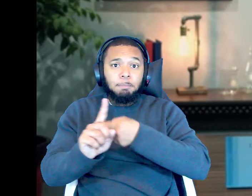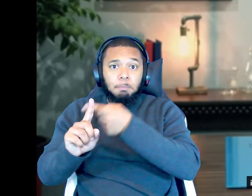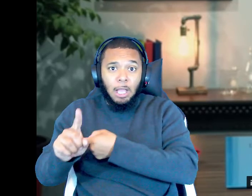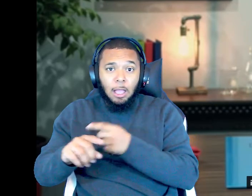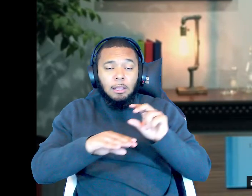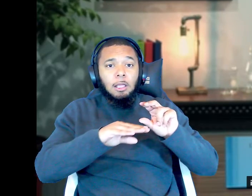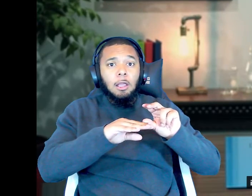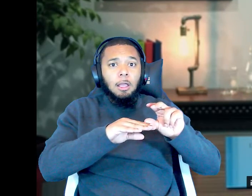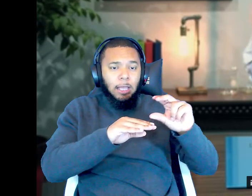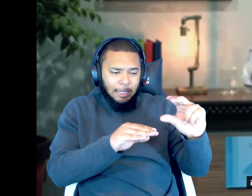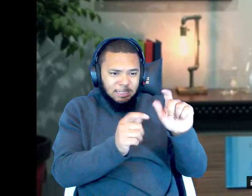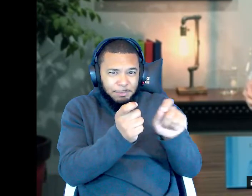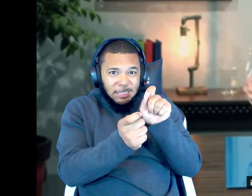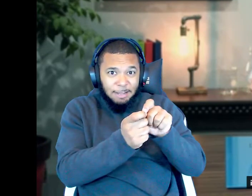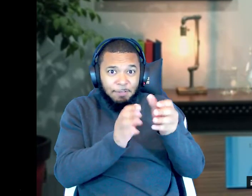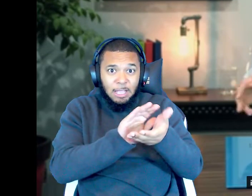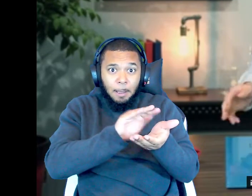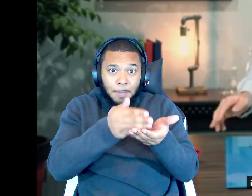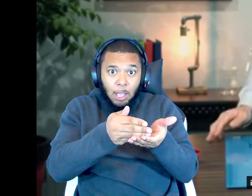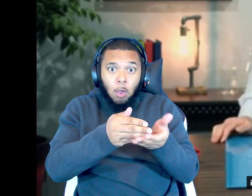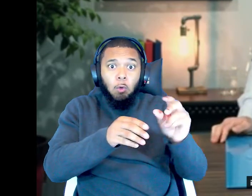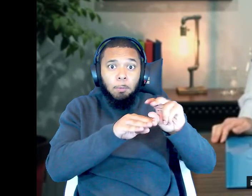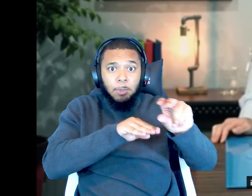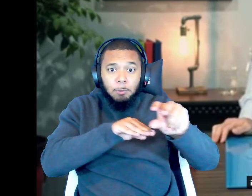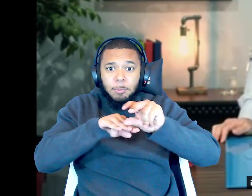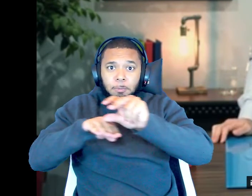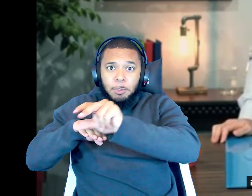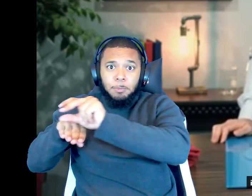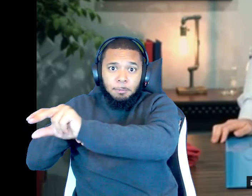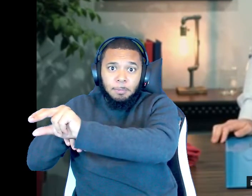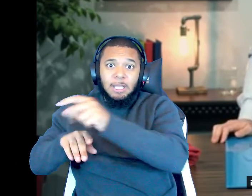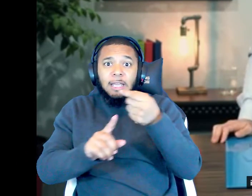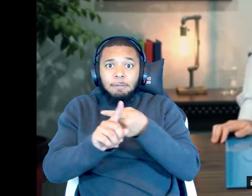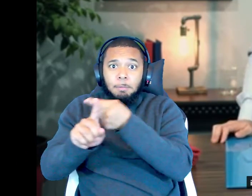until you've paid off your entire loan, including interest.